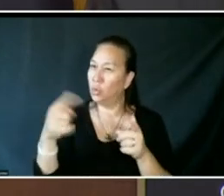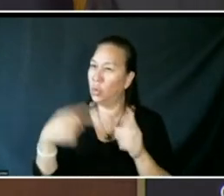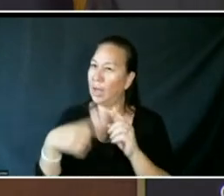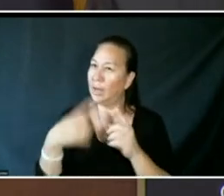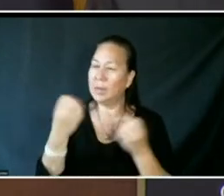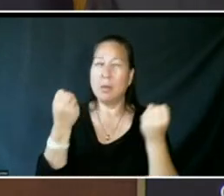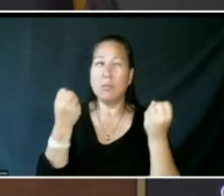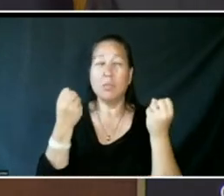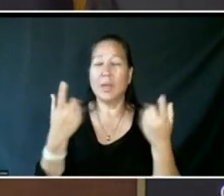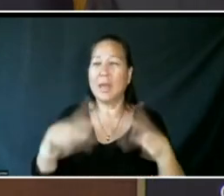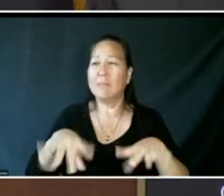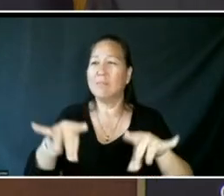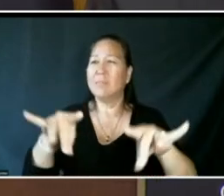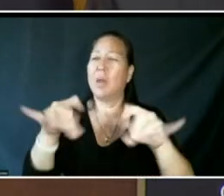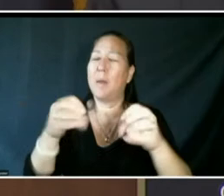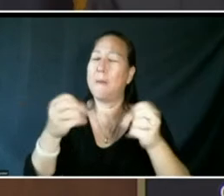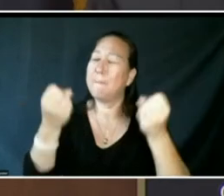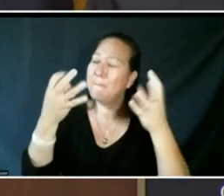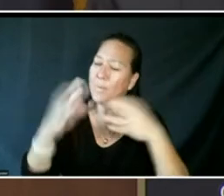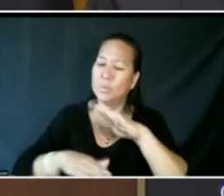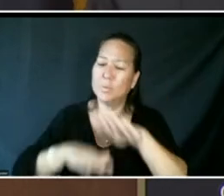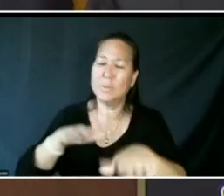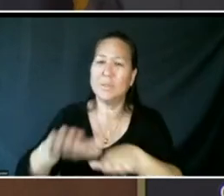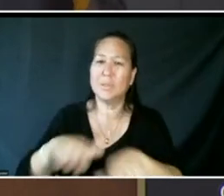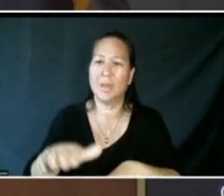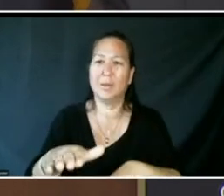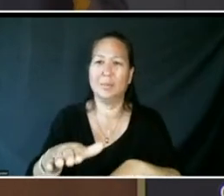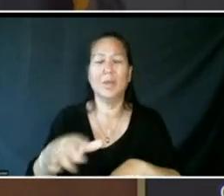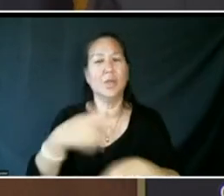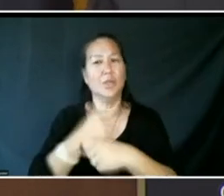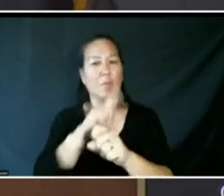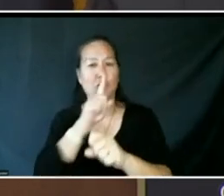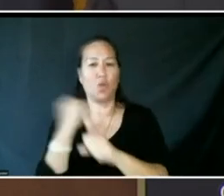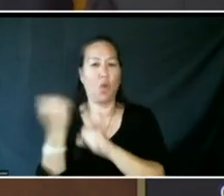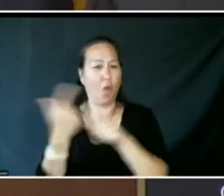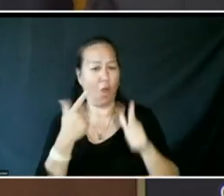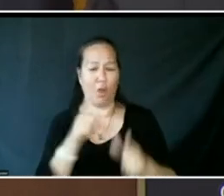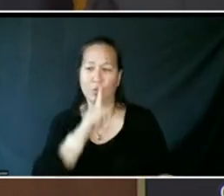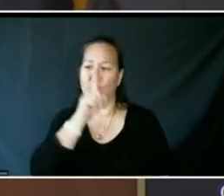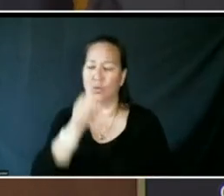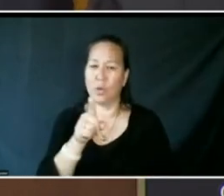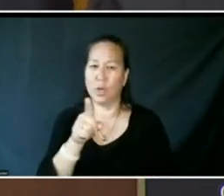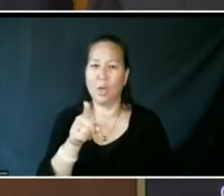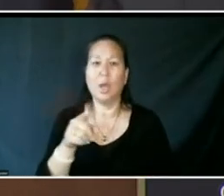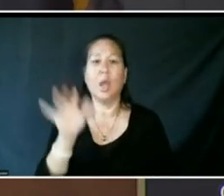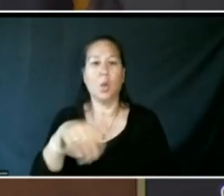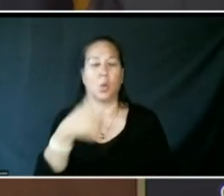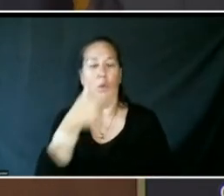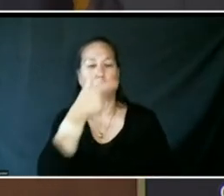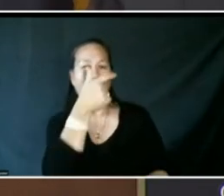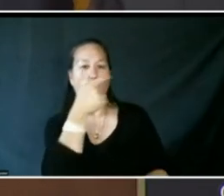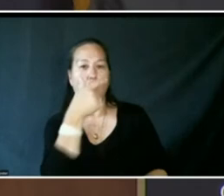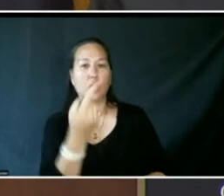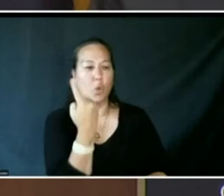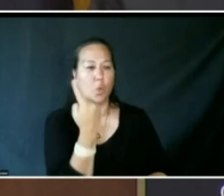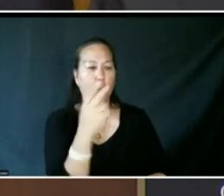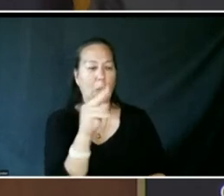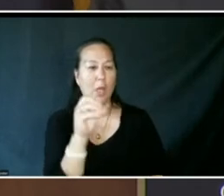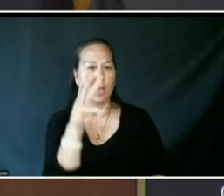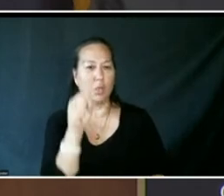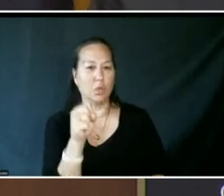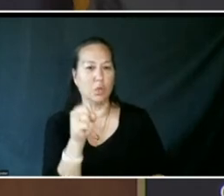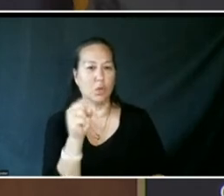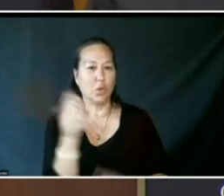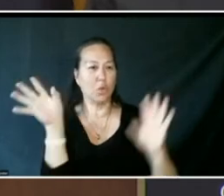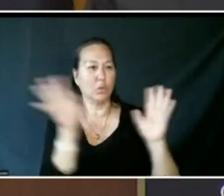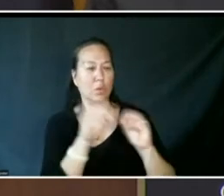allegations. And you did frequent briefings for the press. Let's take a look at one of those press briefings, Mr. Sterling, that you held on December